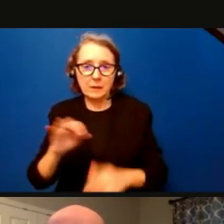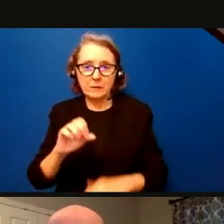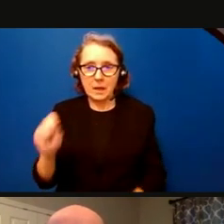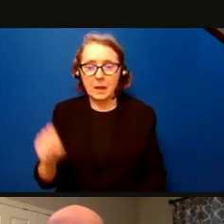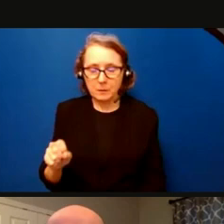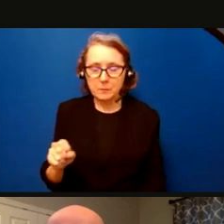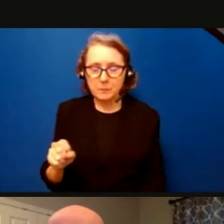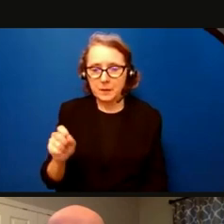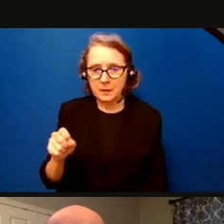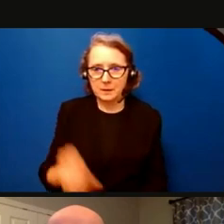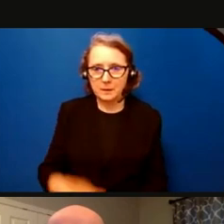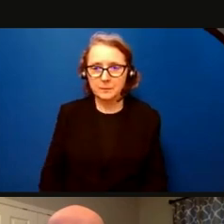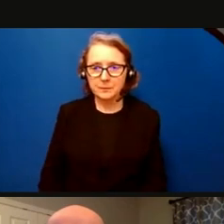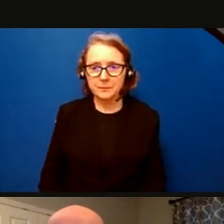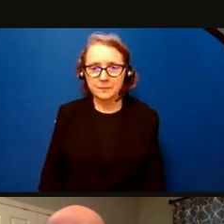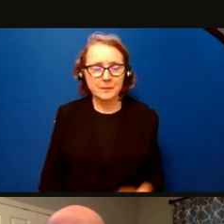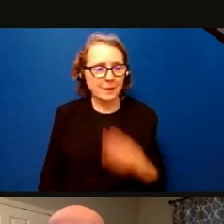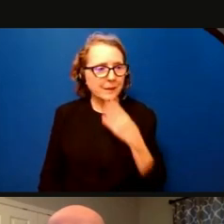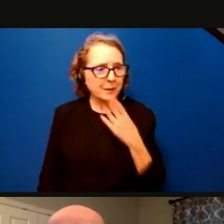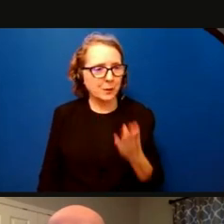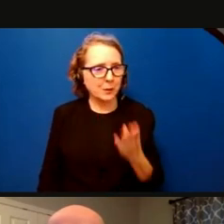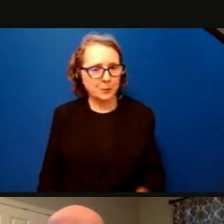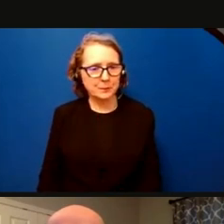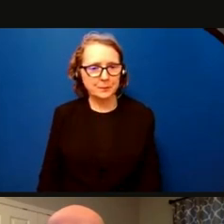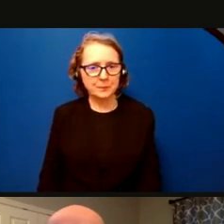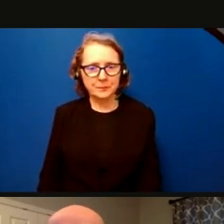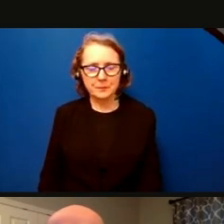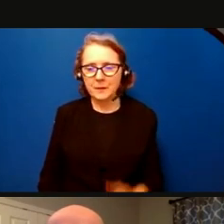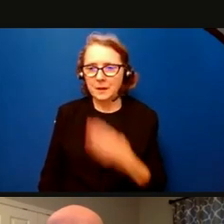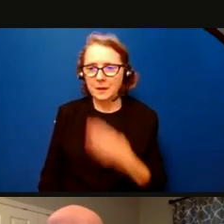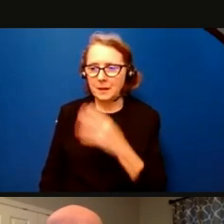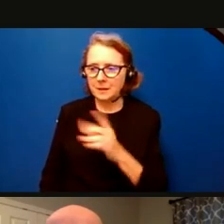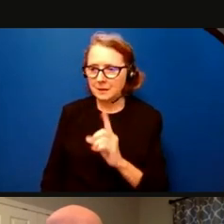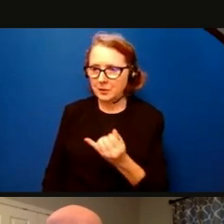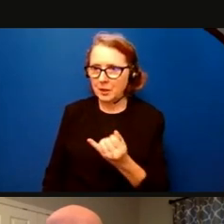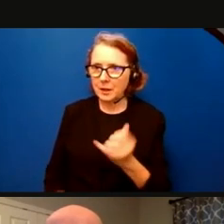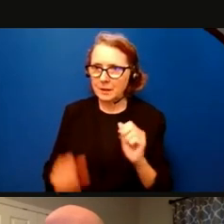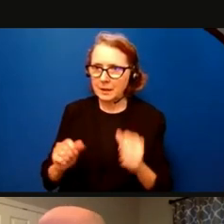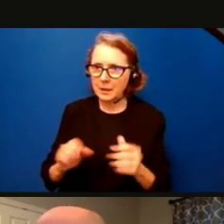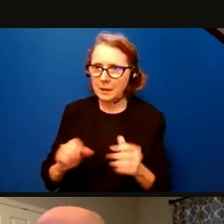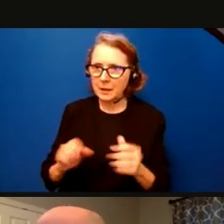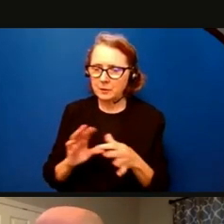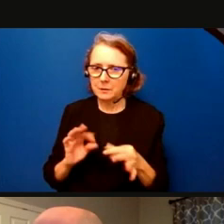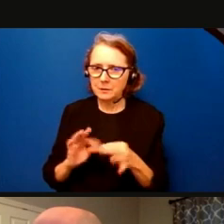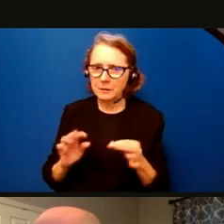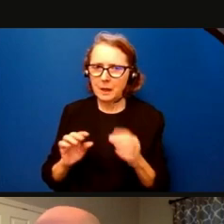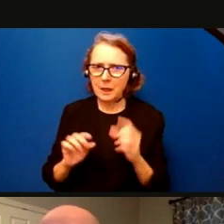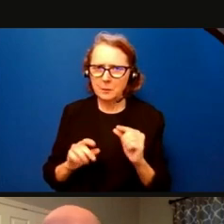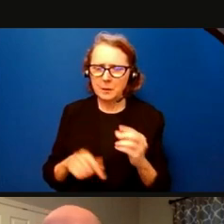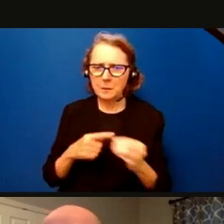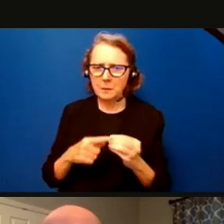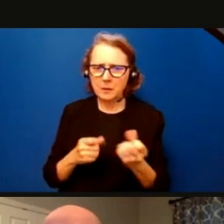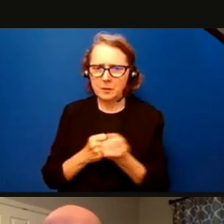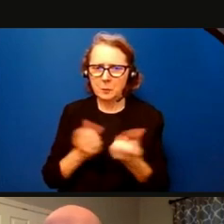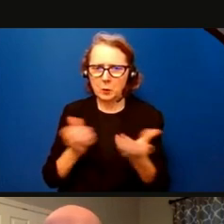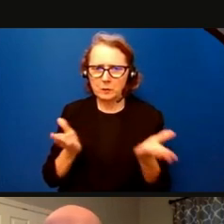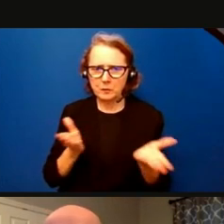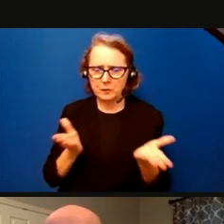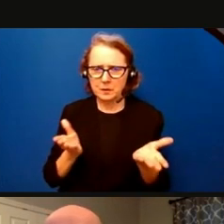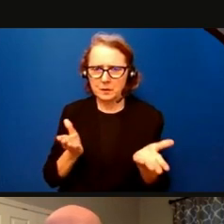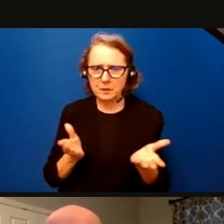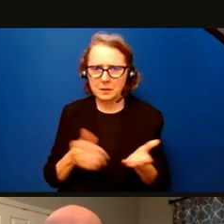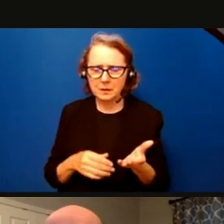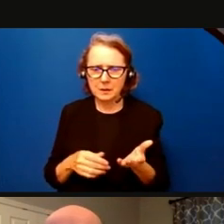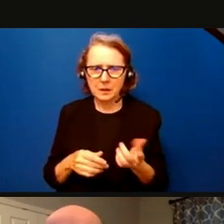served. Thank you. Thanks, DJ. And can you talk to us for a minute about the supportive services? I know that was, you